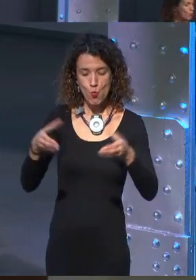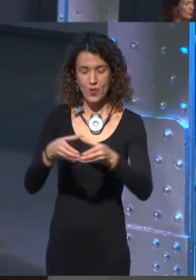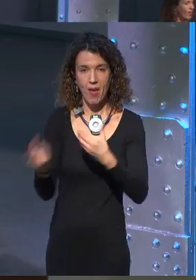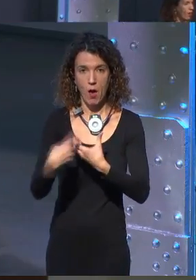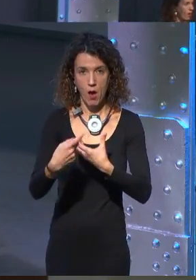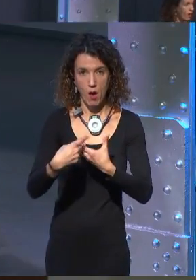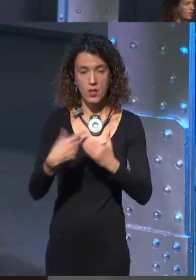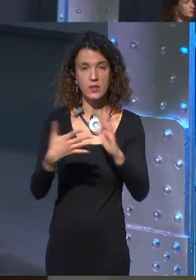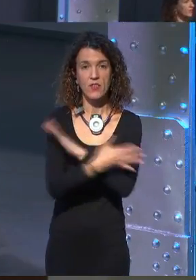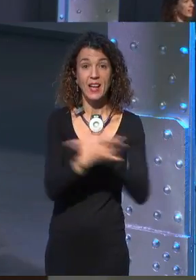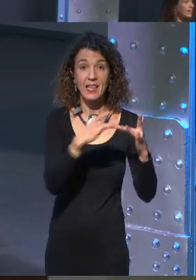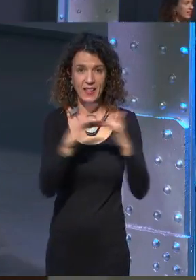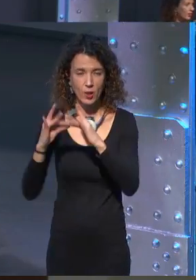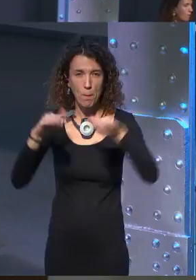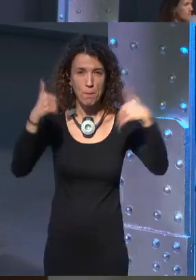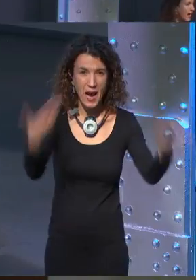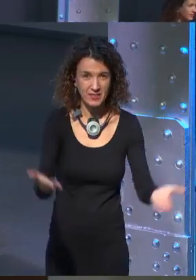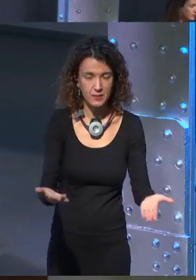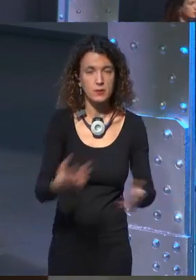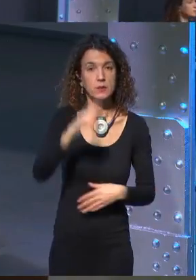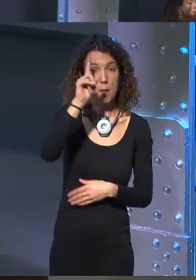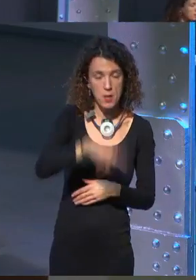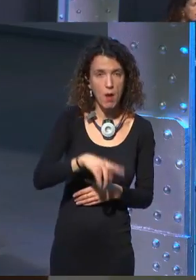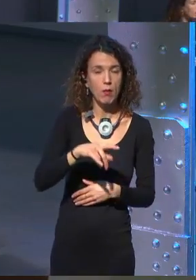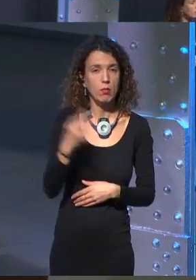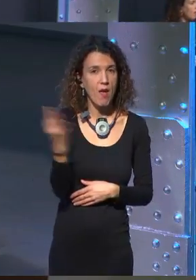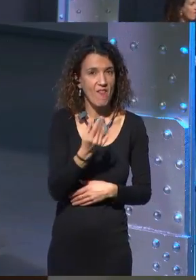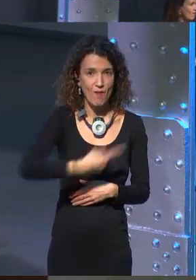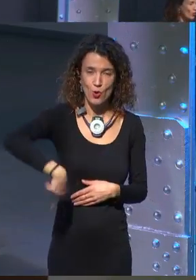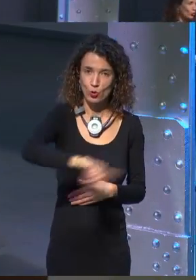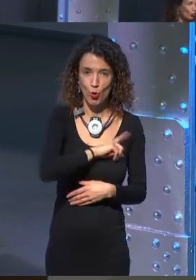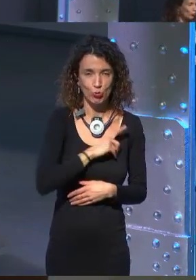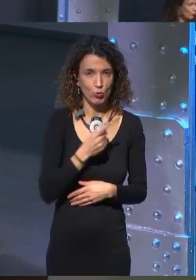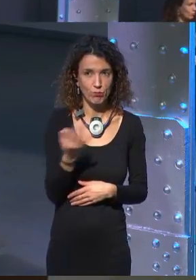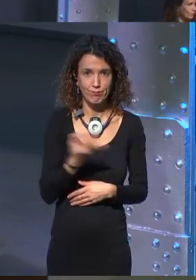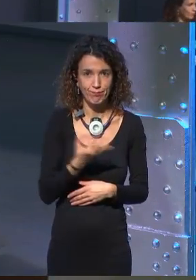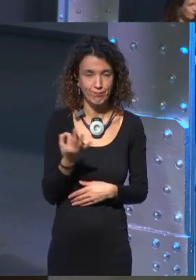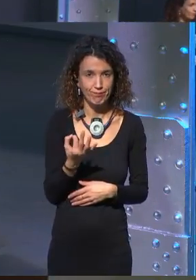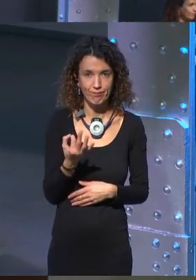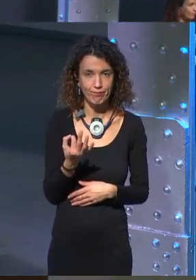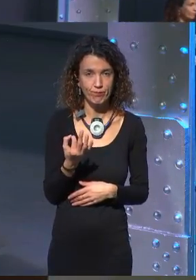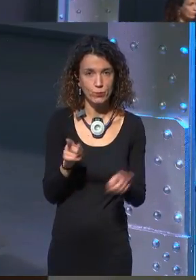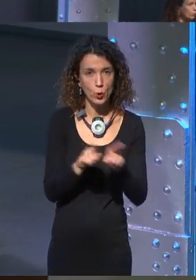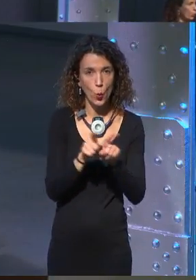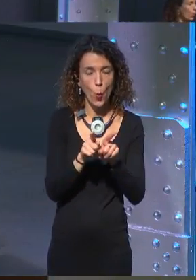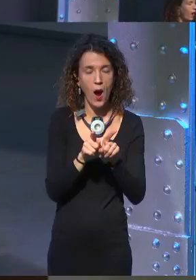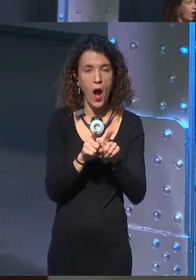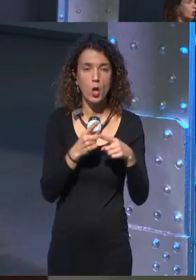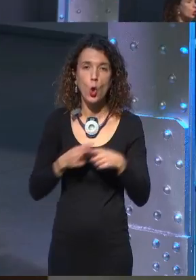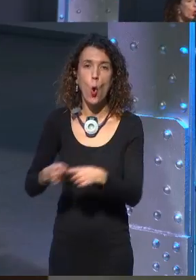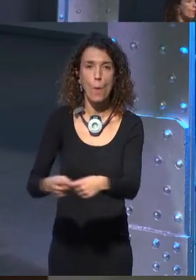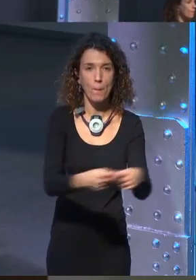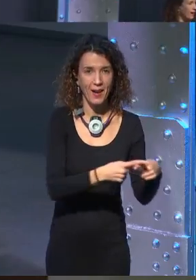old days, we kept knowledge to ourselves. We kept people to ourselves. We kept our relationship to ourselves. Now, if we want to be a digital leader, we actually want to share